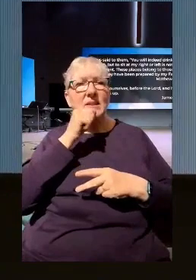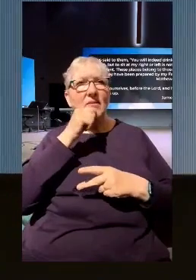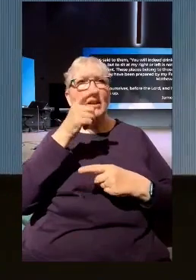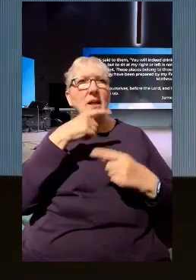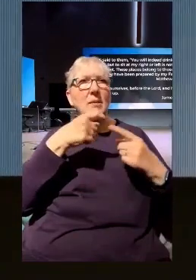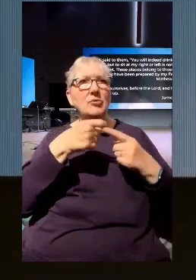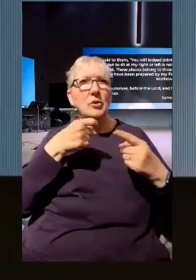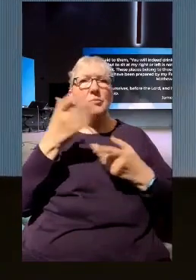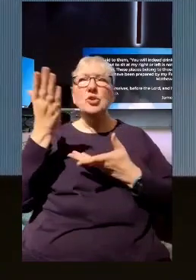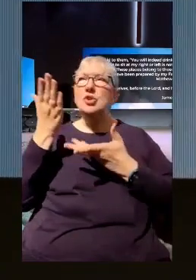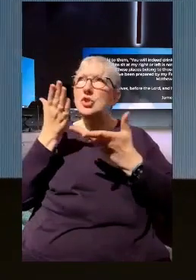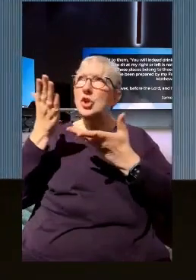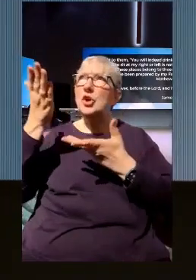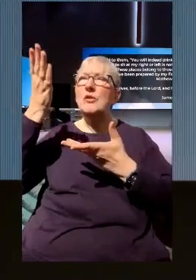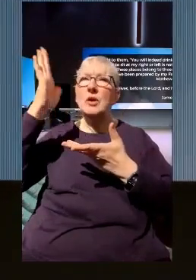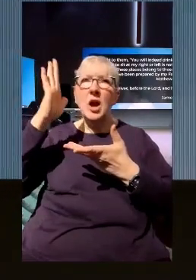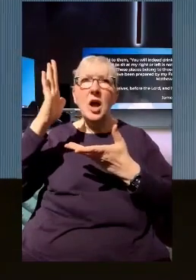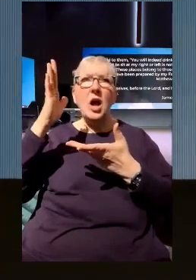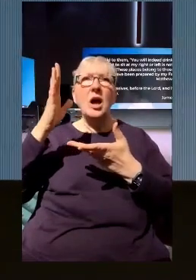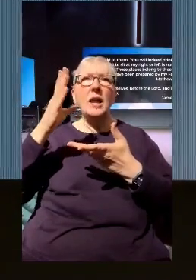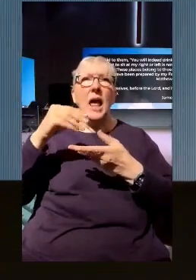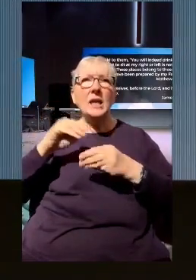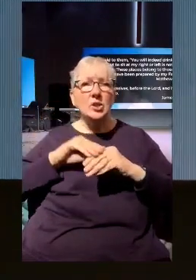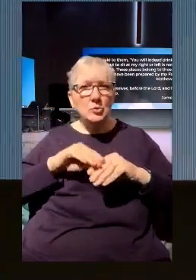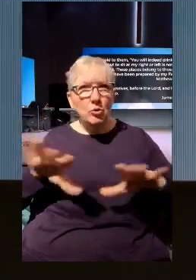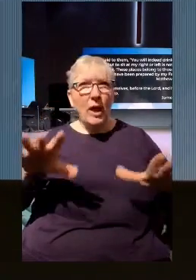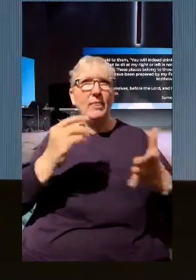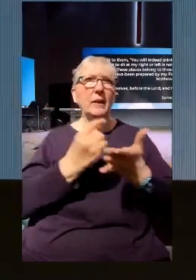serving God and spreading the gospel.